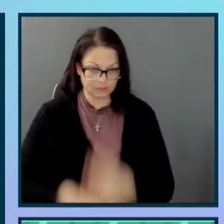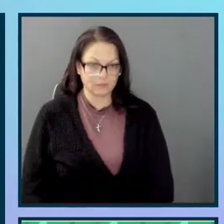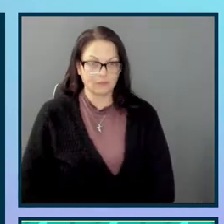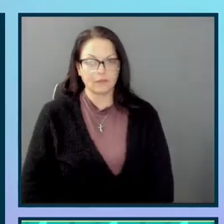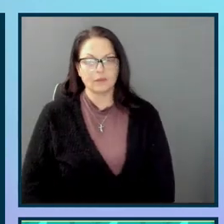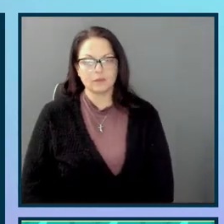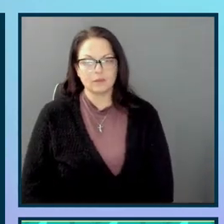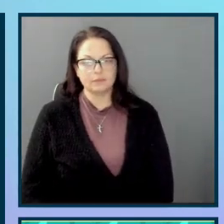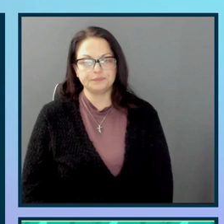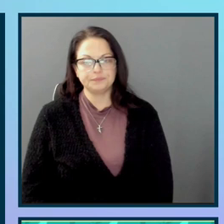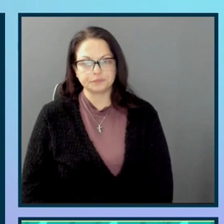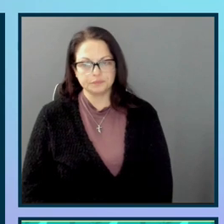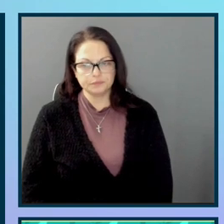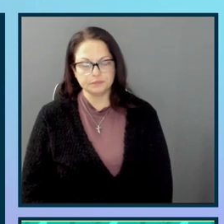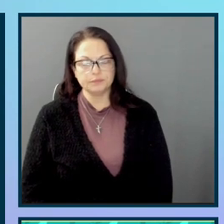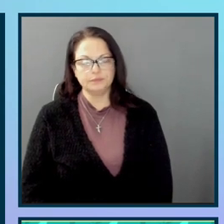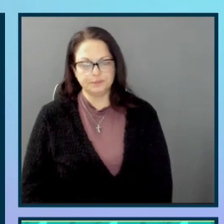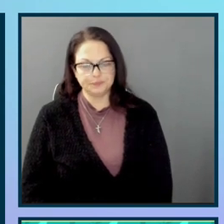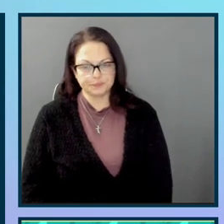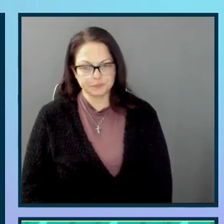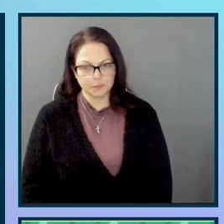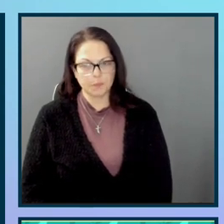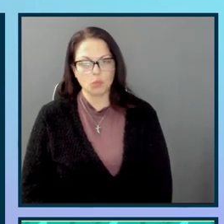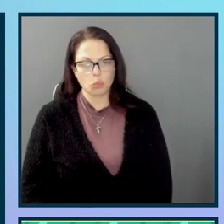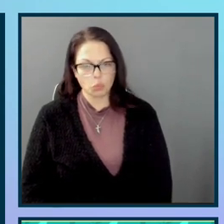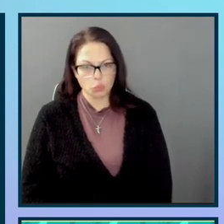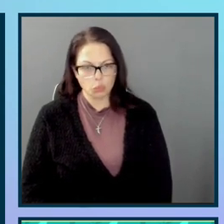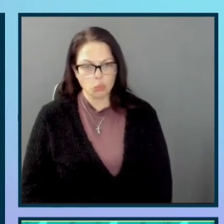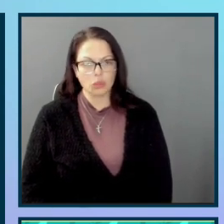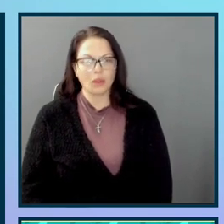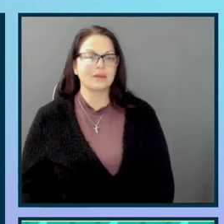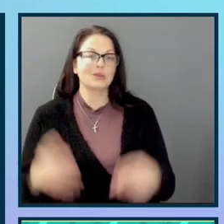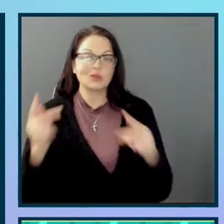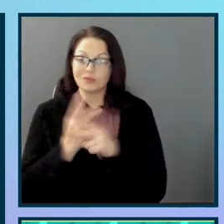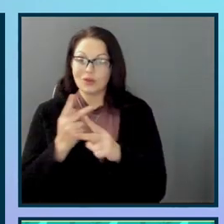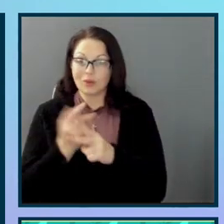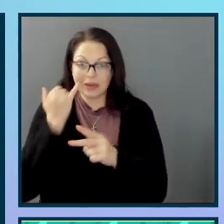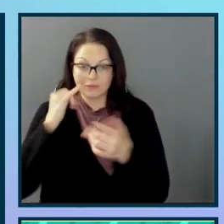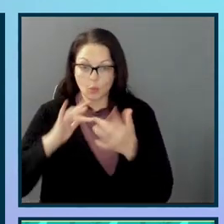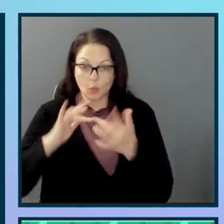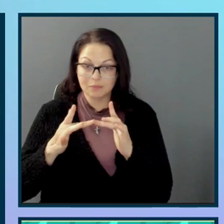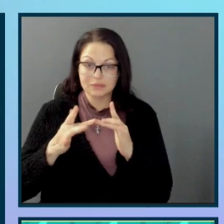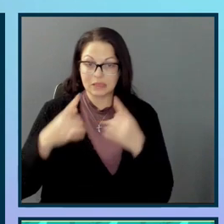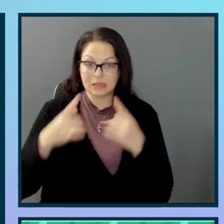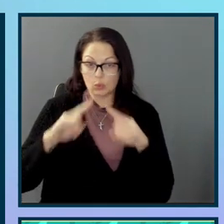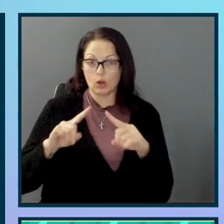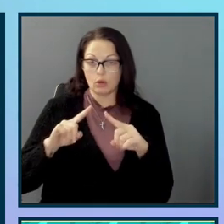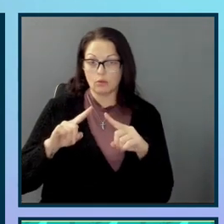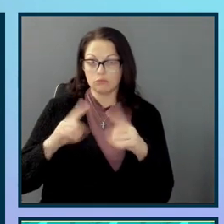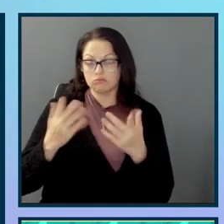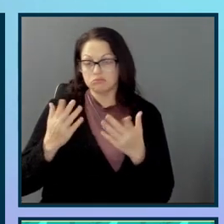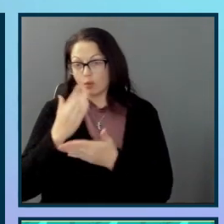some user experience or sucks? To find out if these websites work for all users or only some, we'll have to